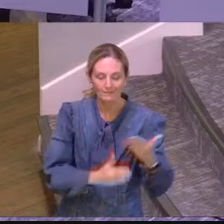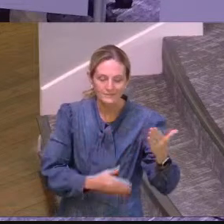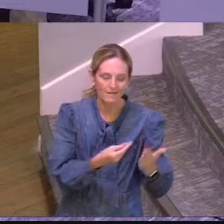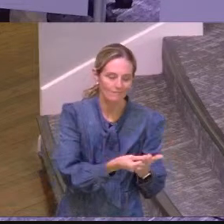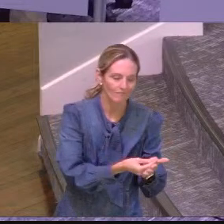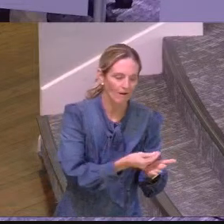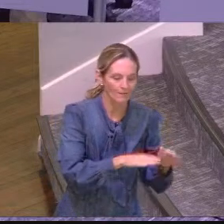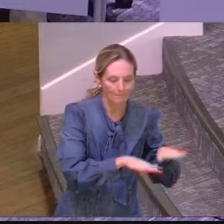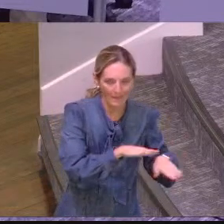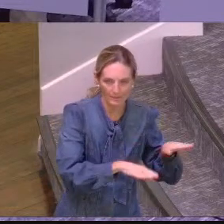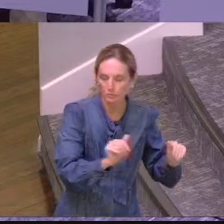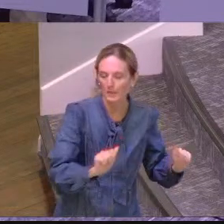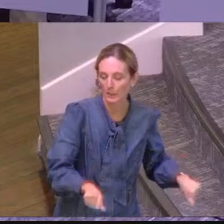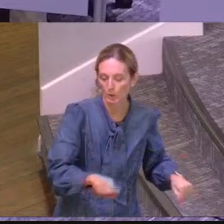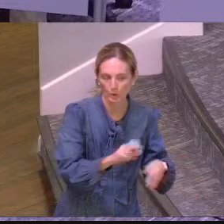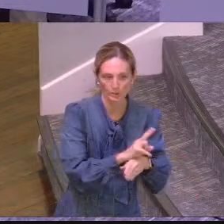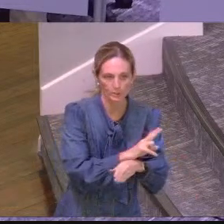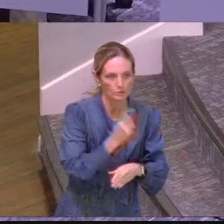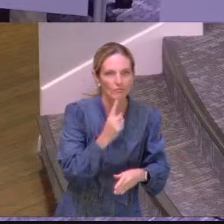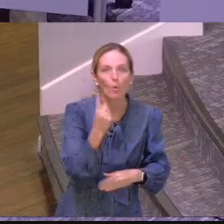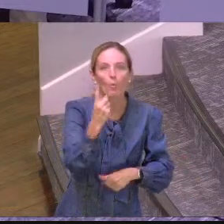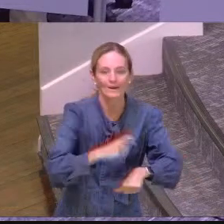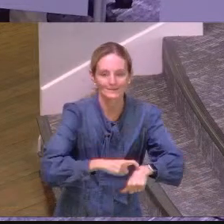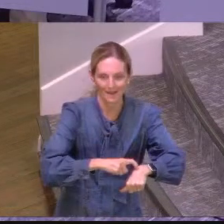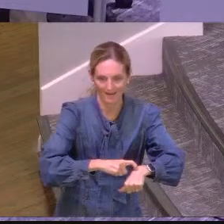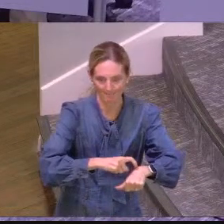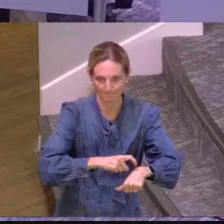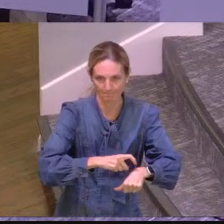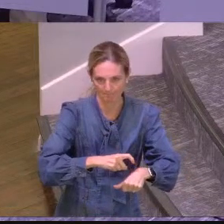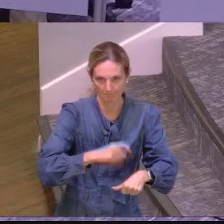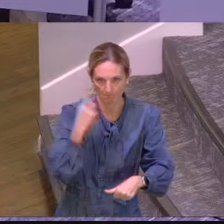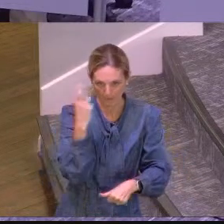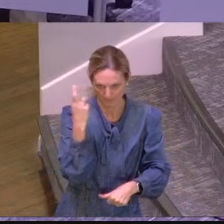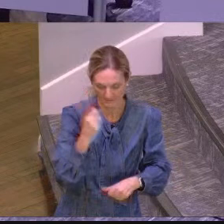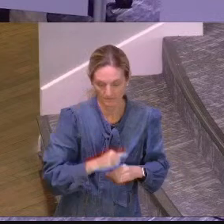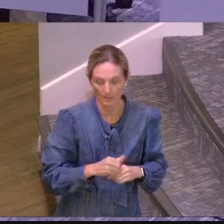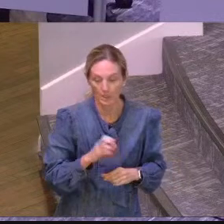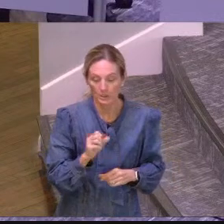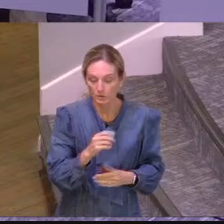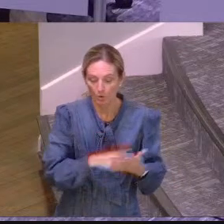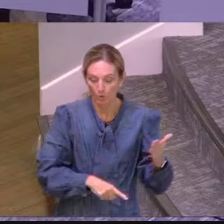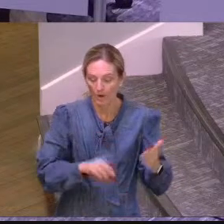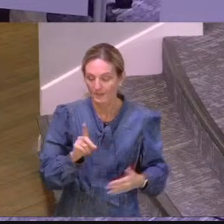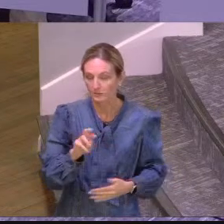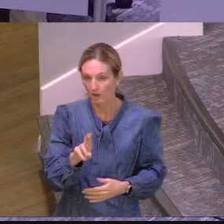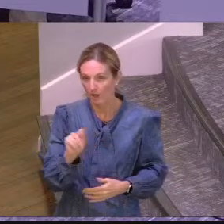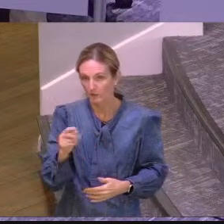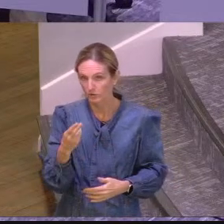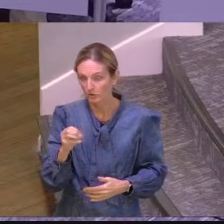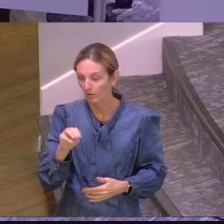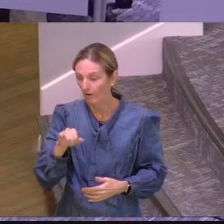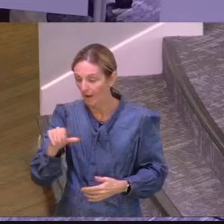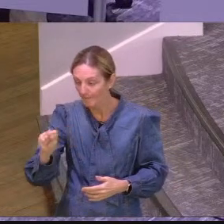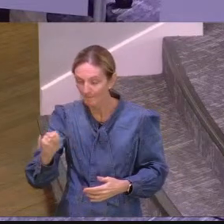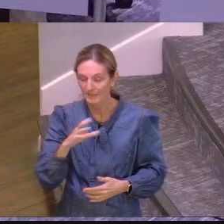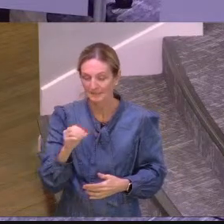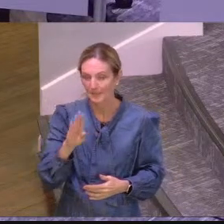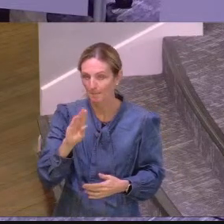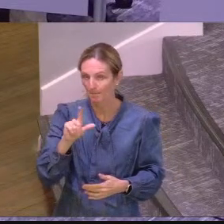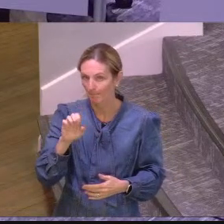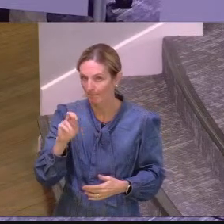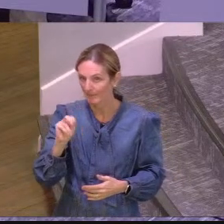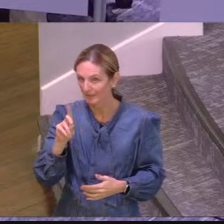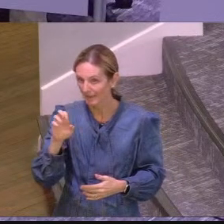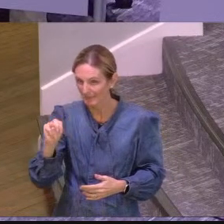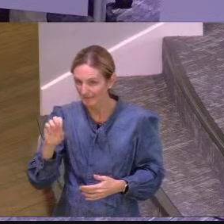use for one-time purposes, right? So what Dr. Thomas and I, Dr. Blankenship had